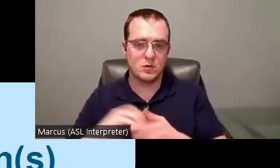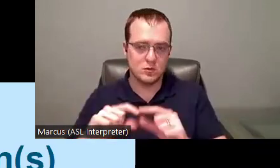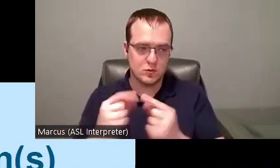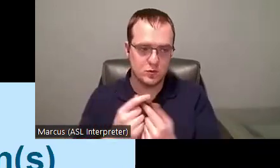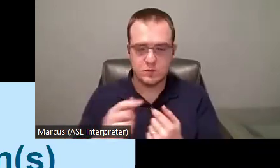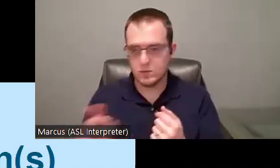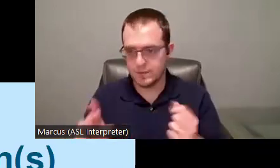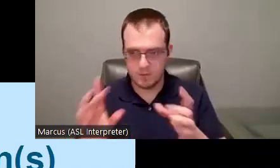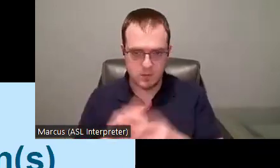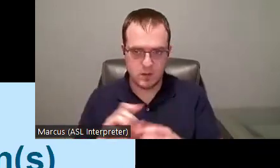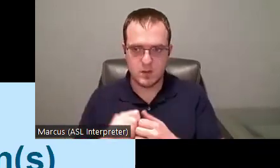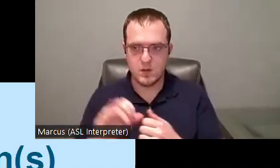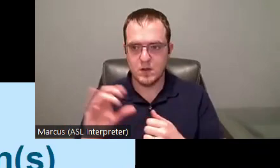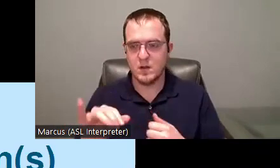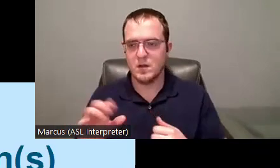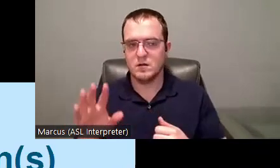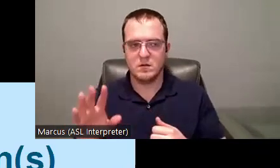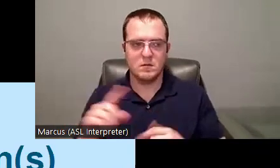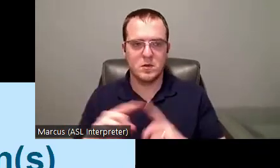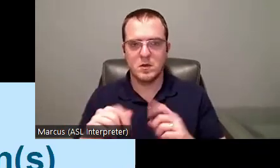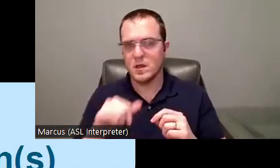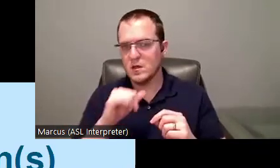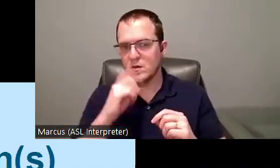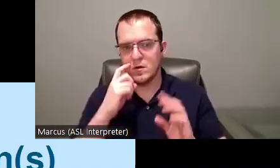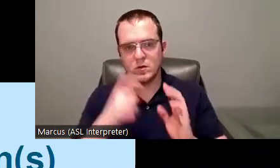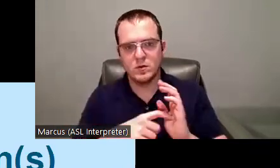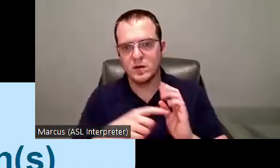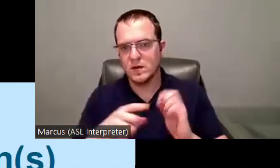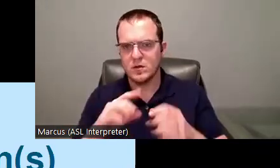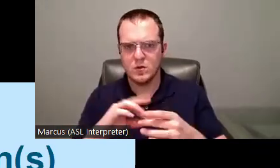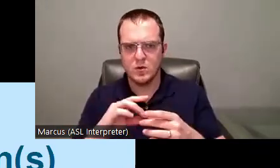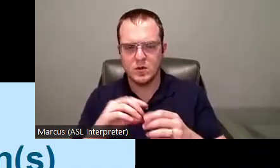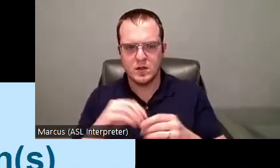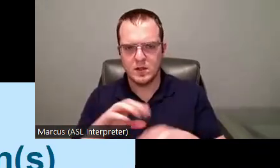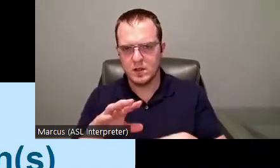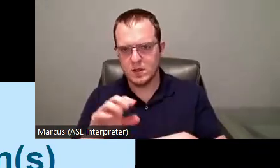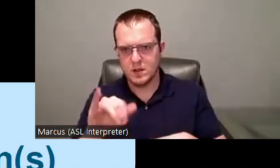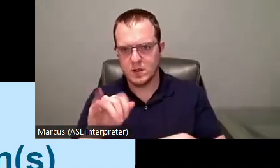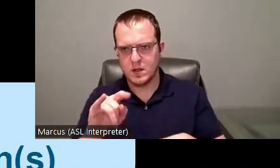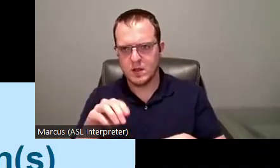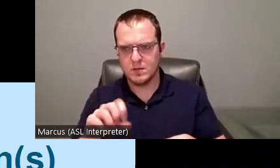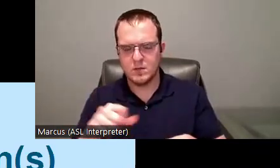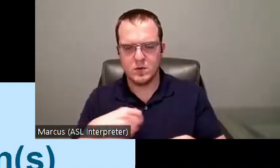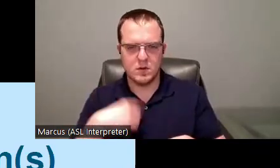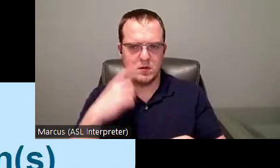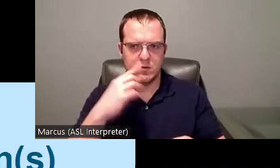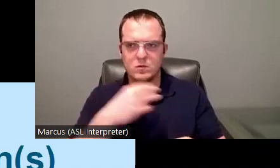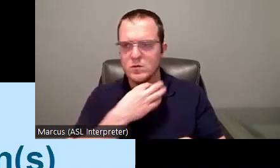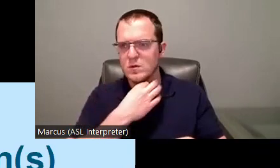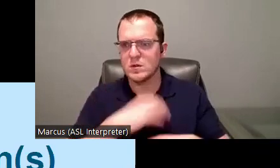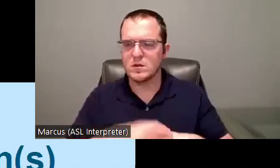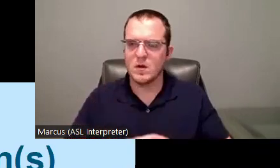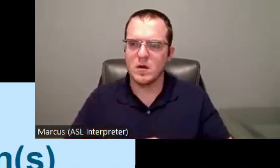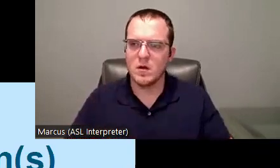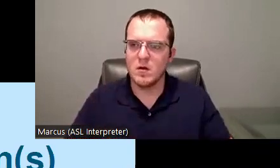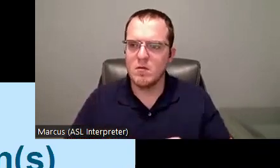but didn't notice sort of them noted in the item, so I was just curious about that. I